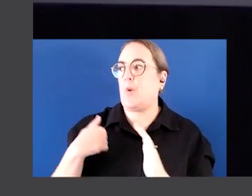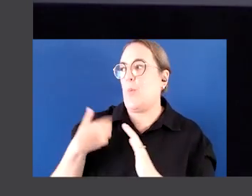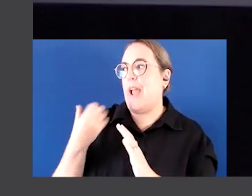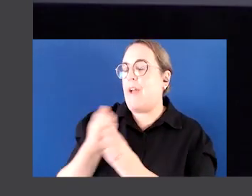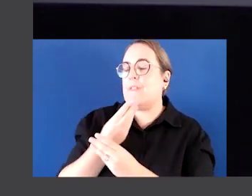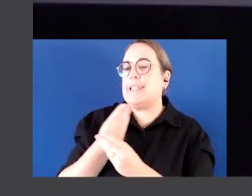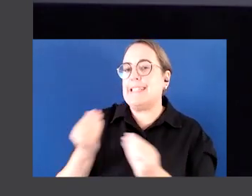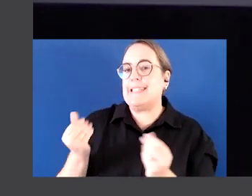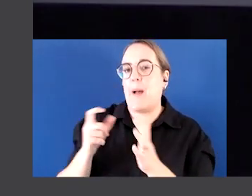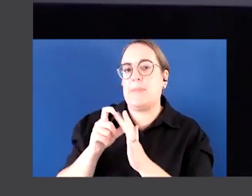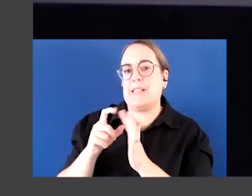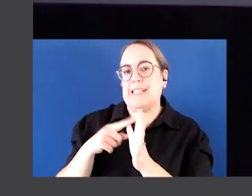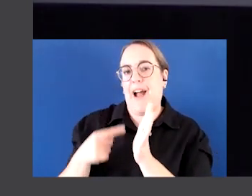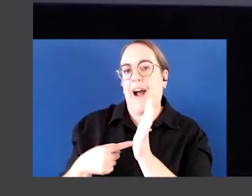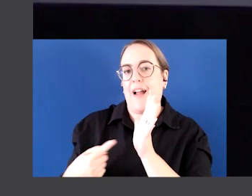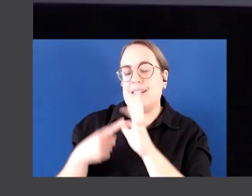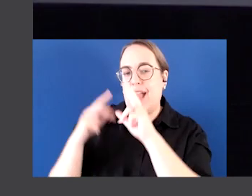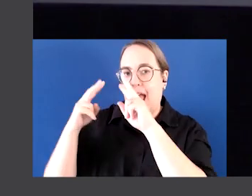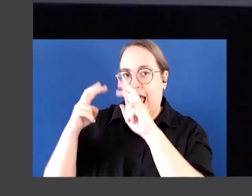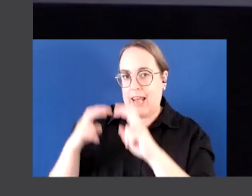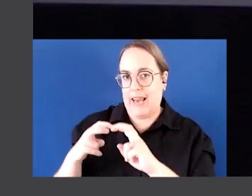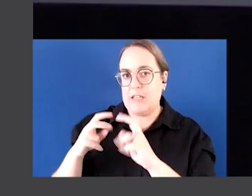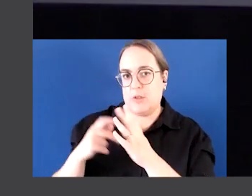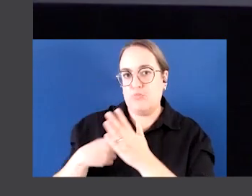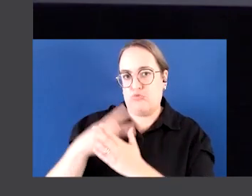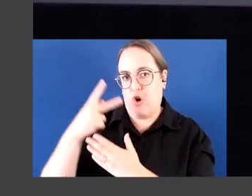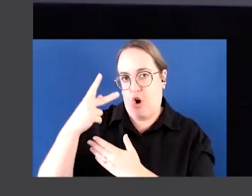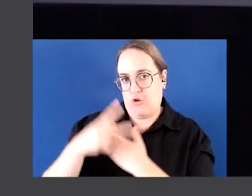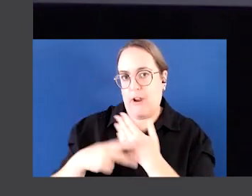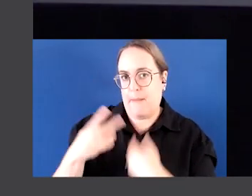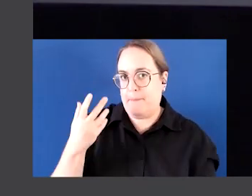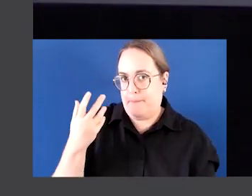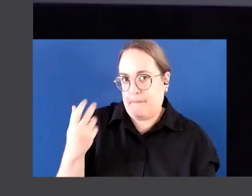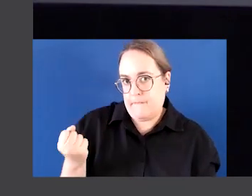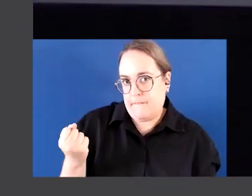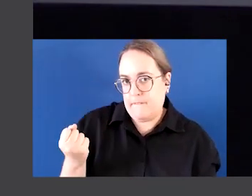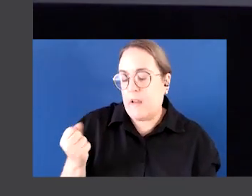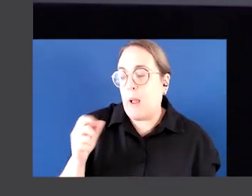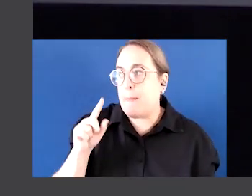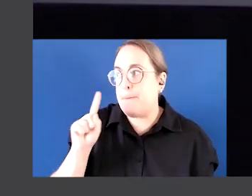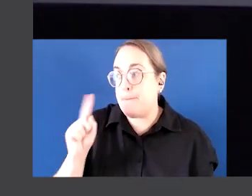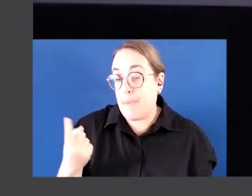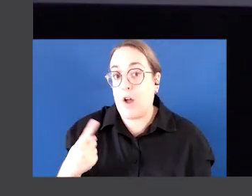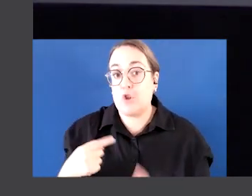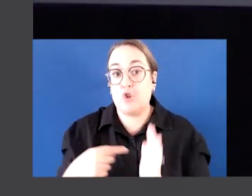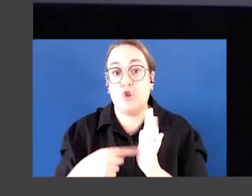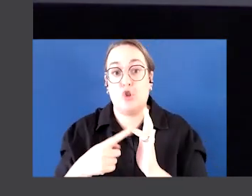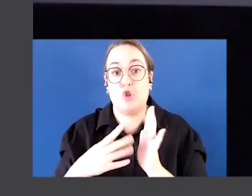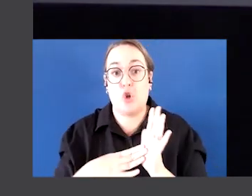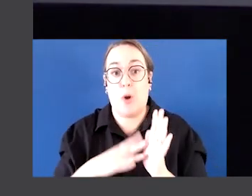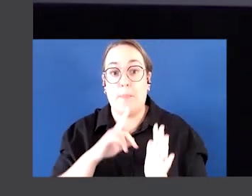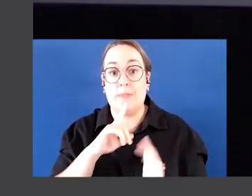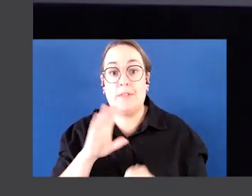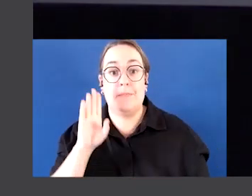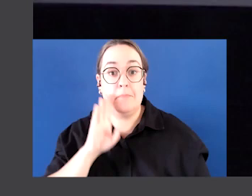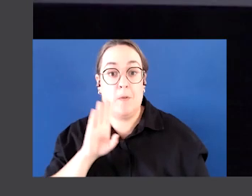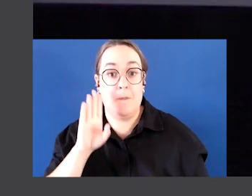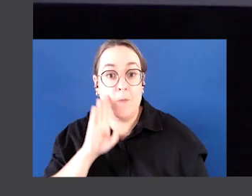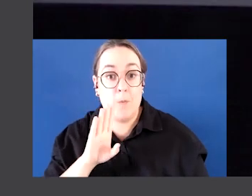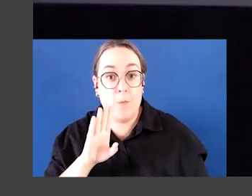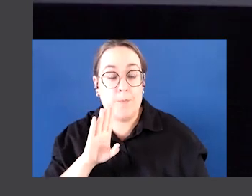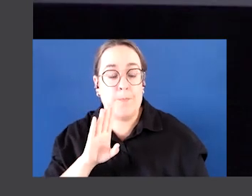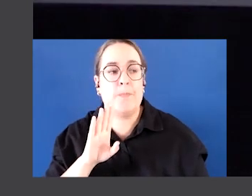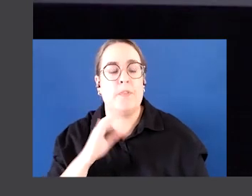I said earlier, we do have some data analytics programs, which I'll talk about as well. But as Tom mentioned in his presentation, there is a strong,